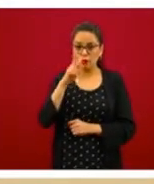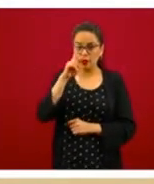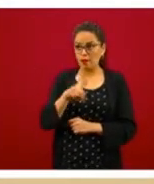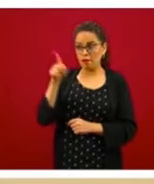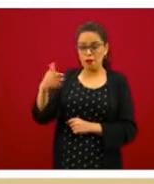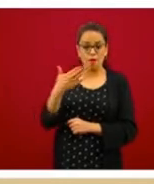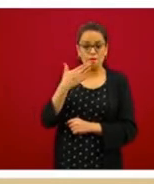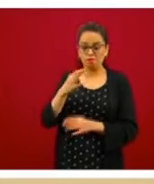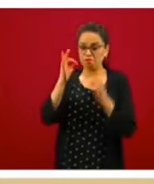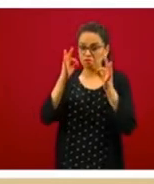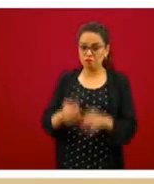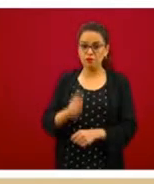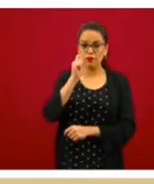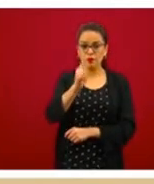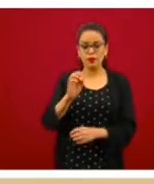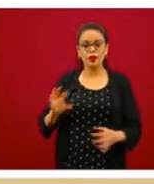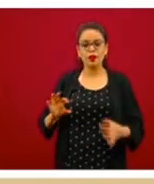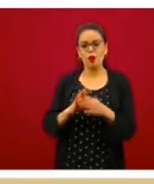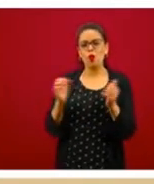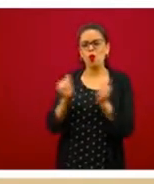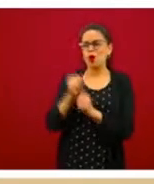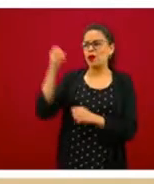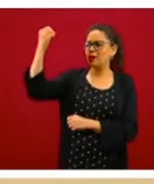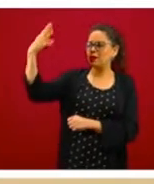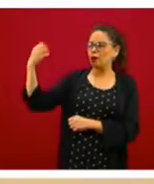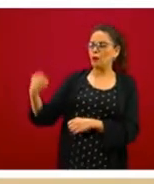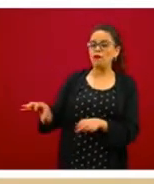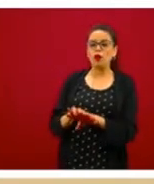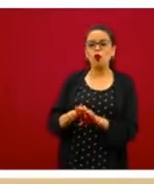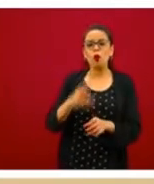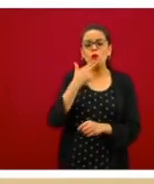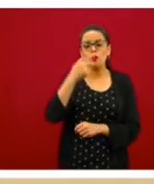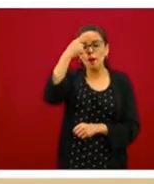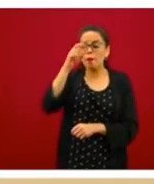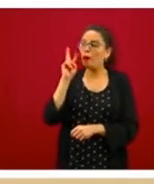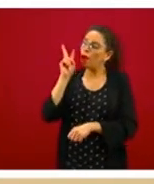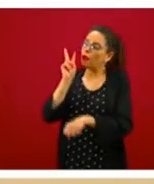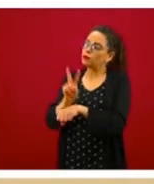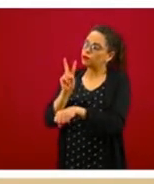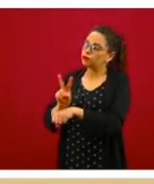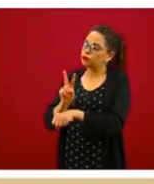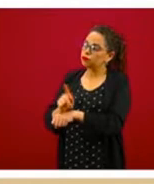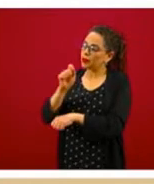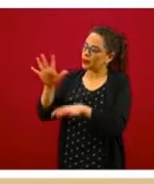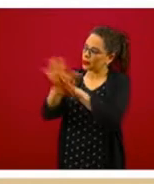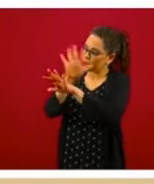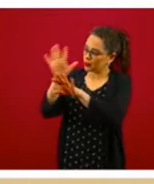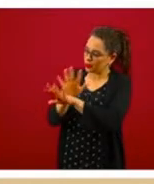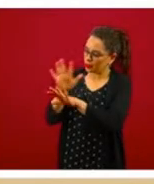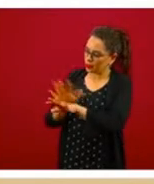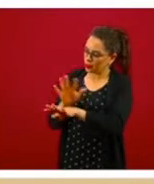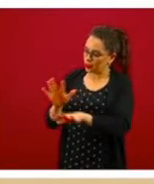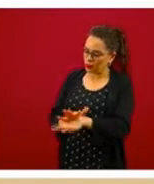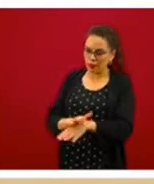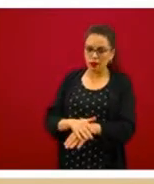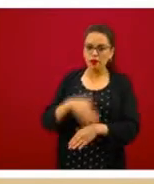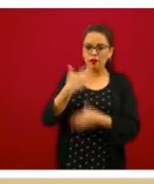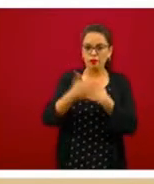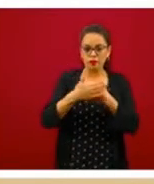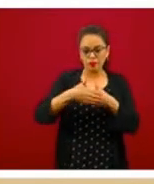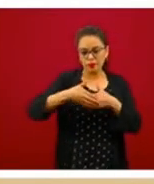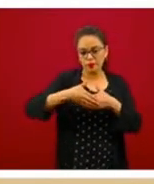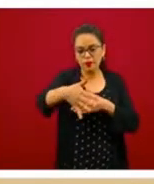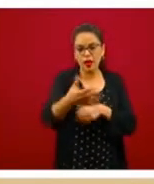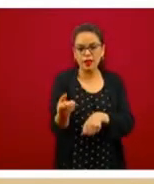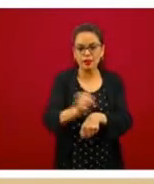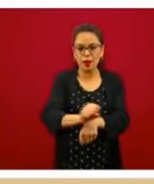of incidence. This is the incidence chart. 12.7 people out of 100,000